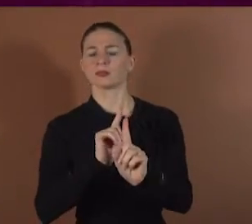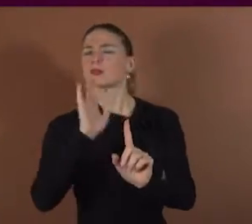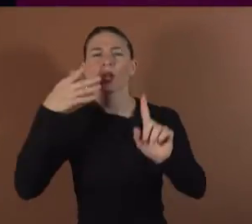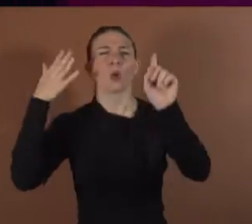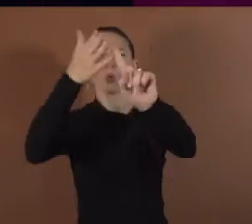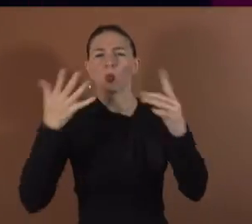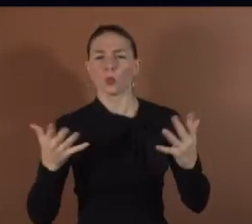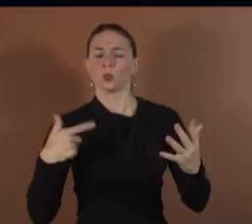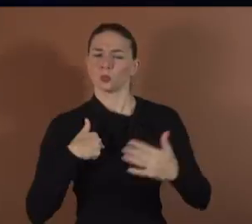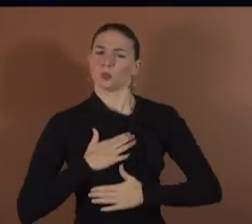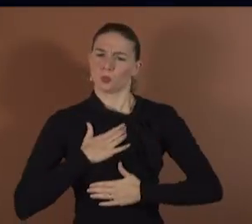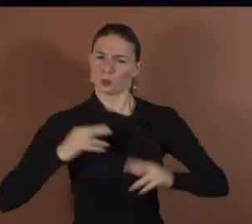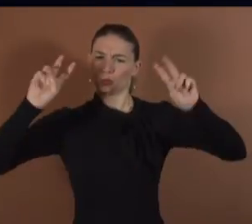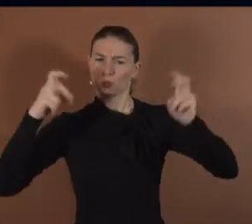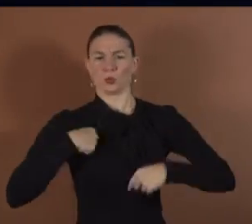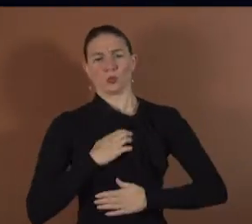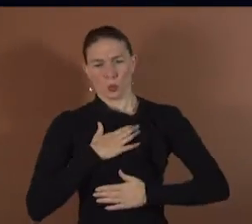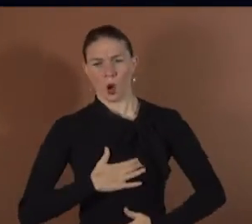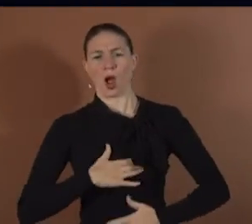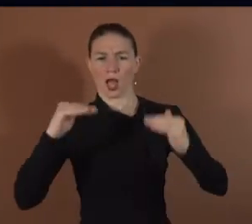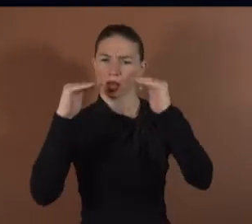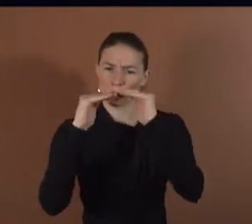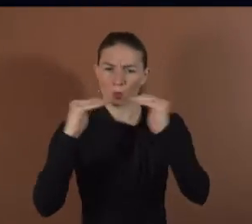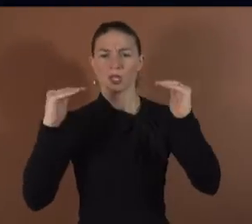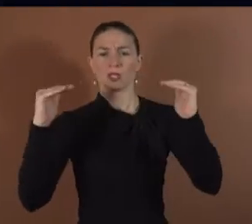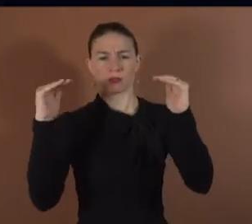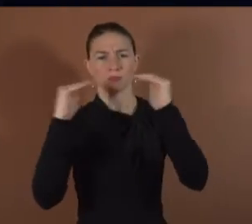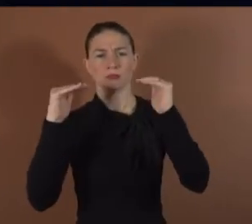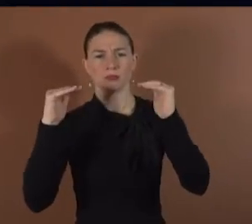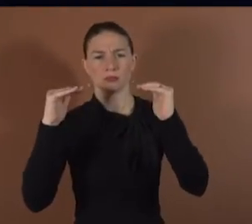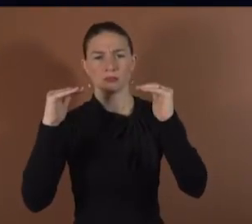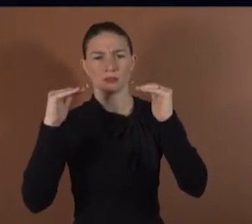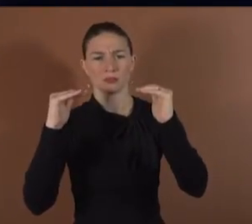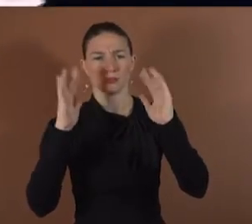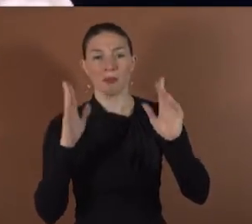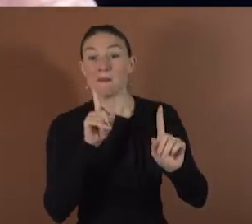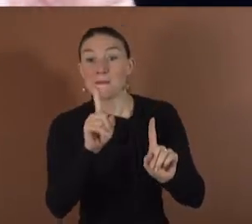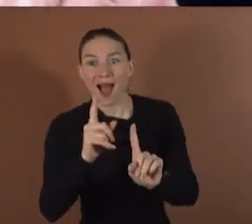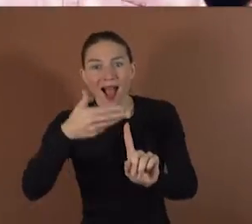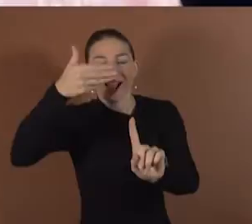the time the slogan got to the back of the march, it was, "We want a color TV."